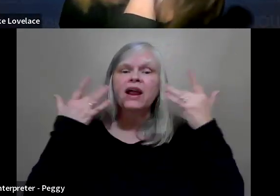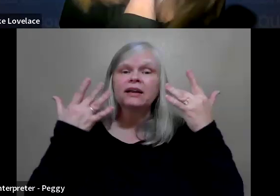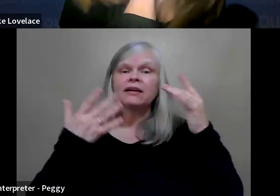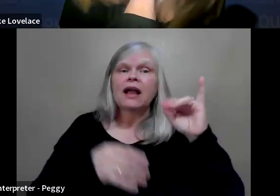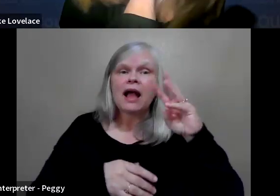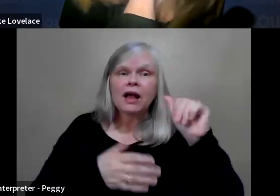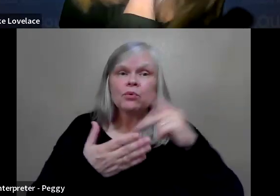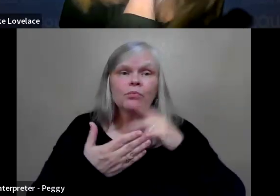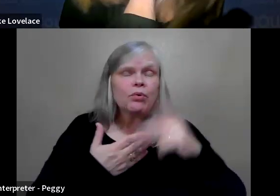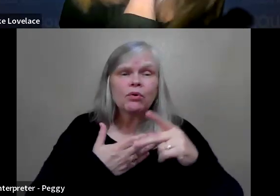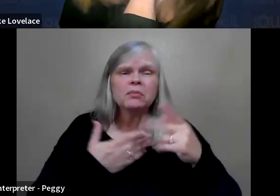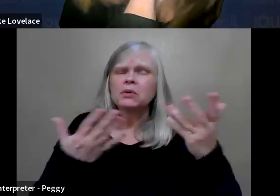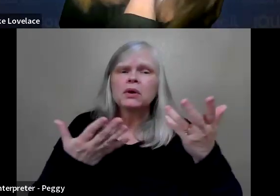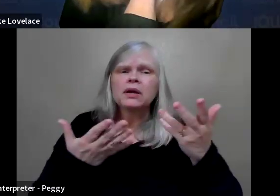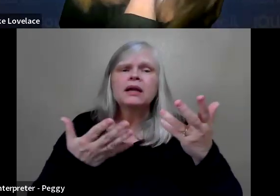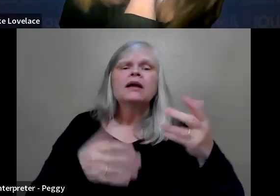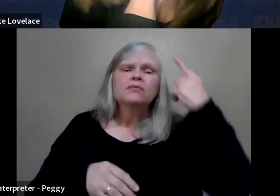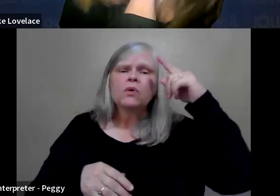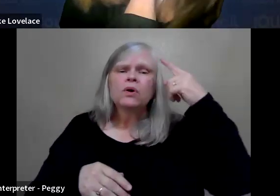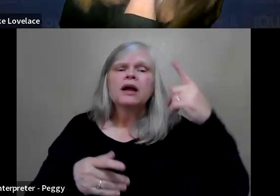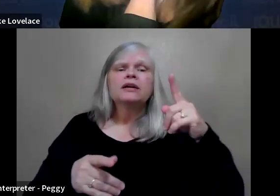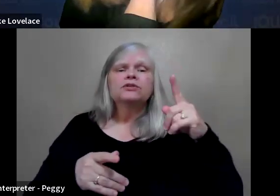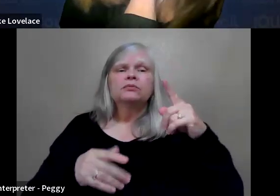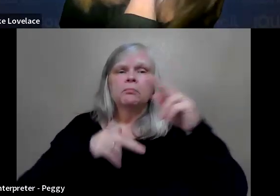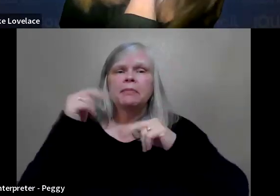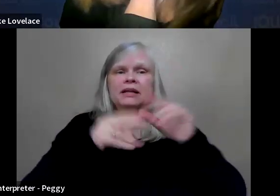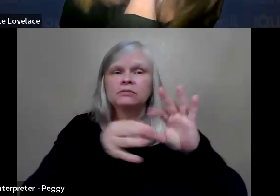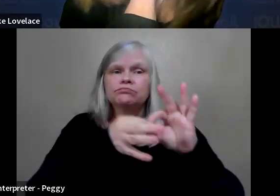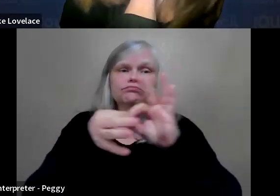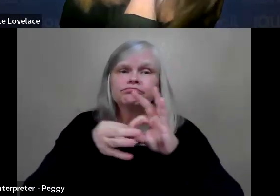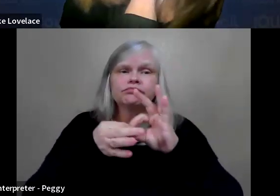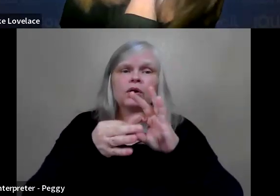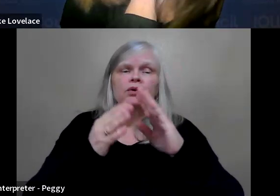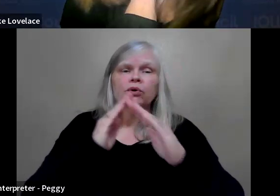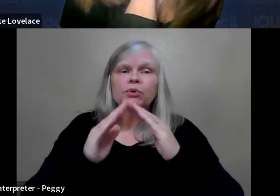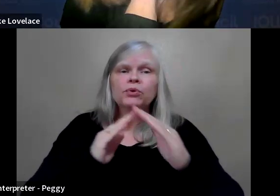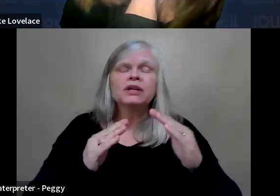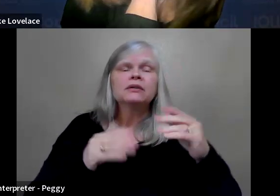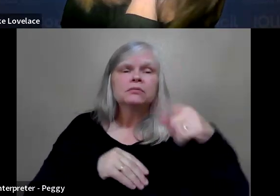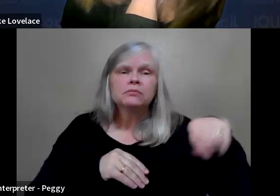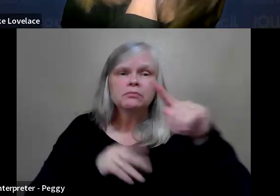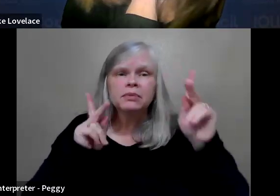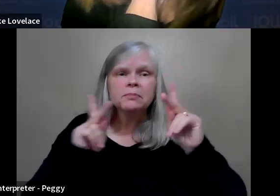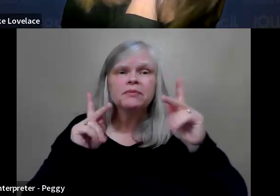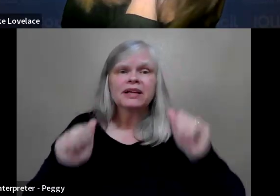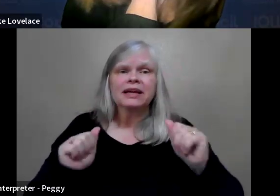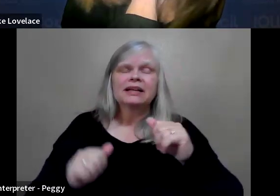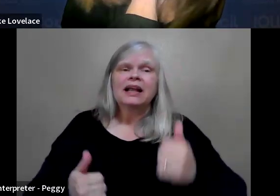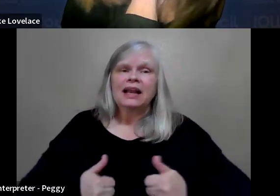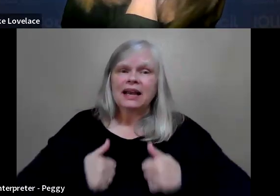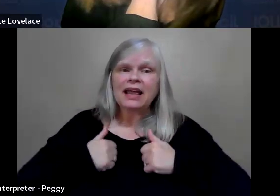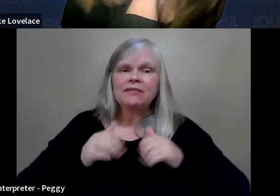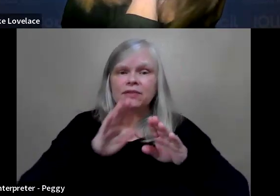to build communities across the state where people living with dementia can live, age, and thrive.